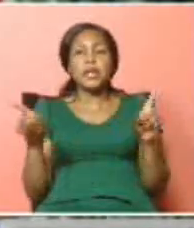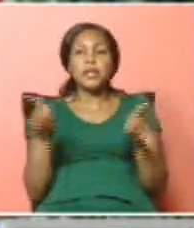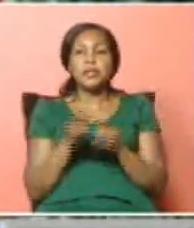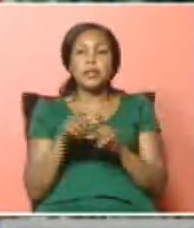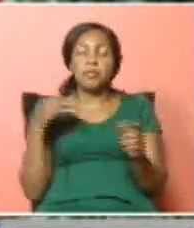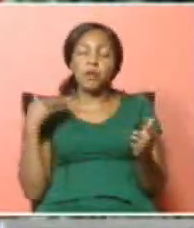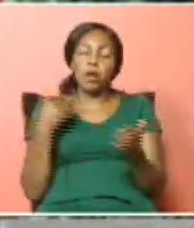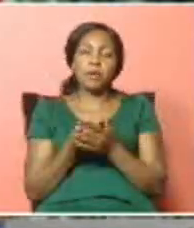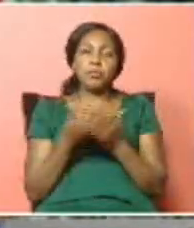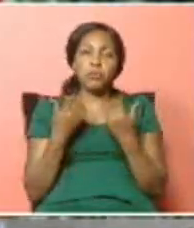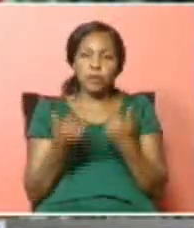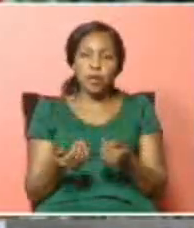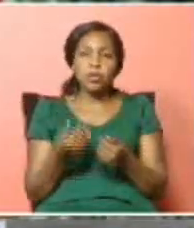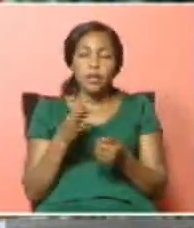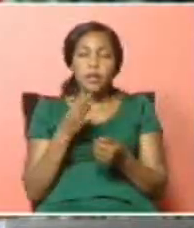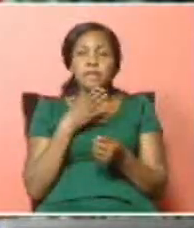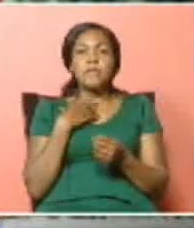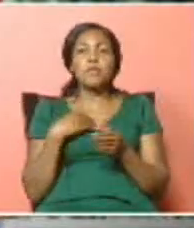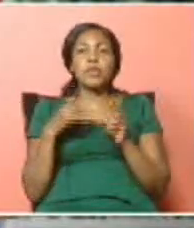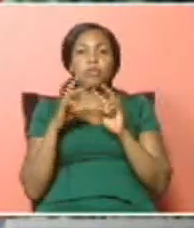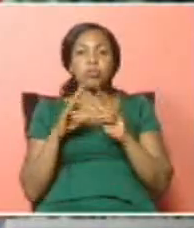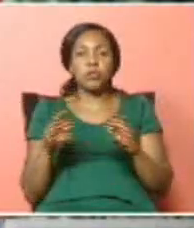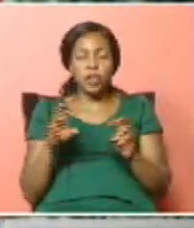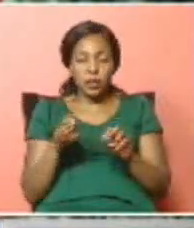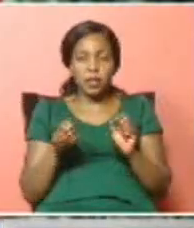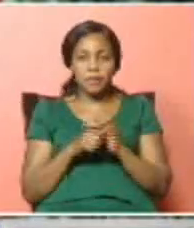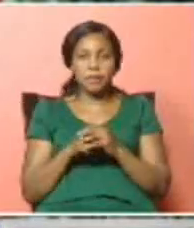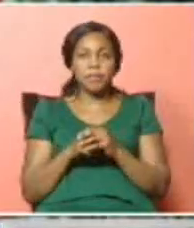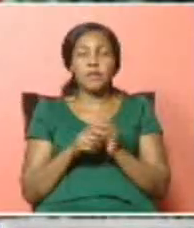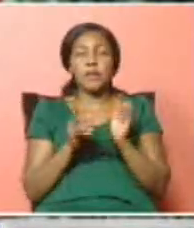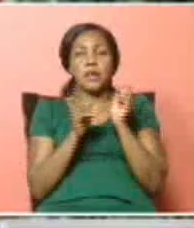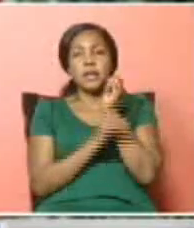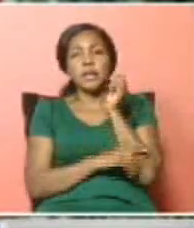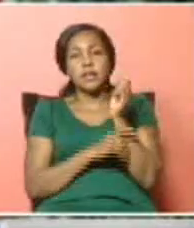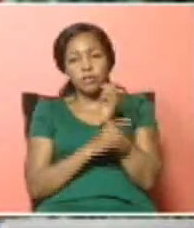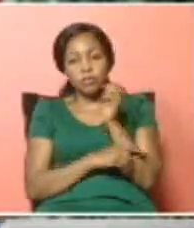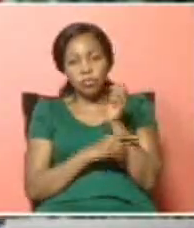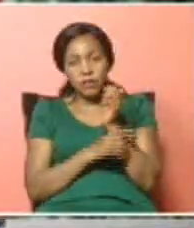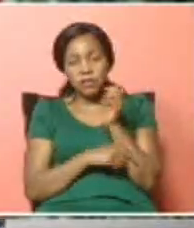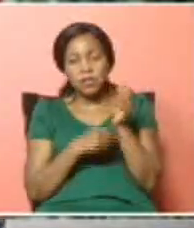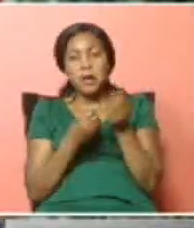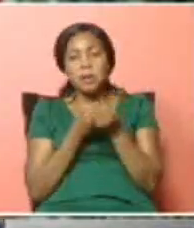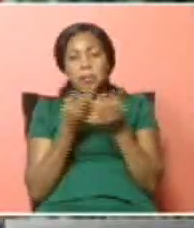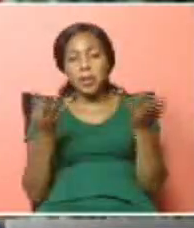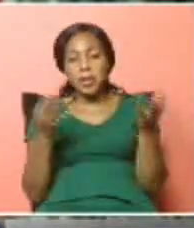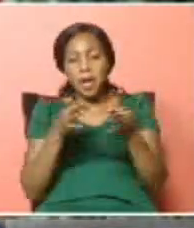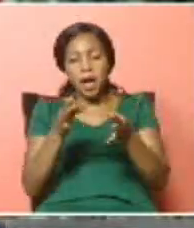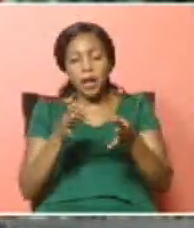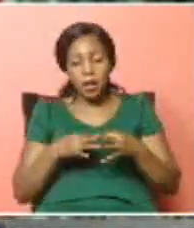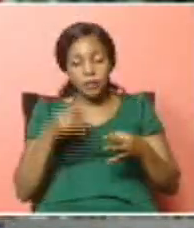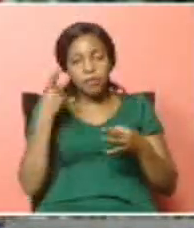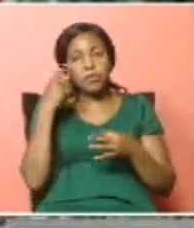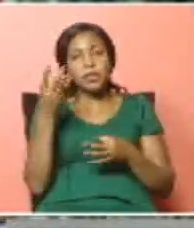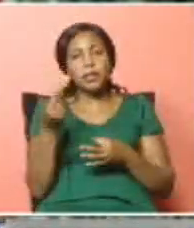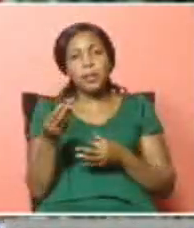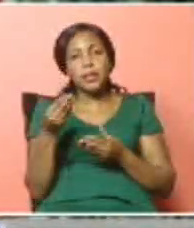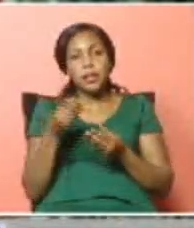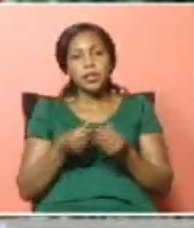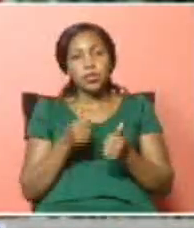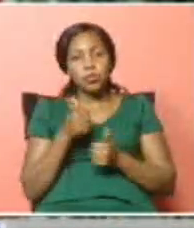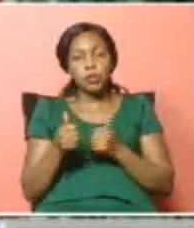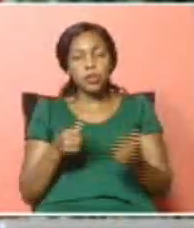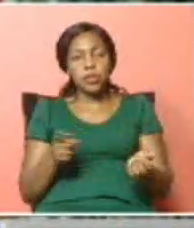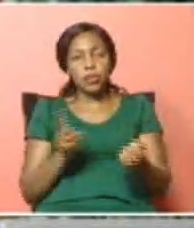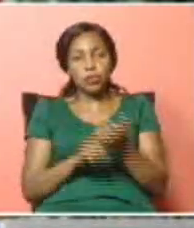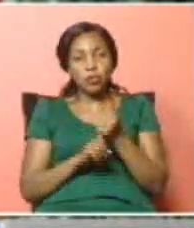now, if you want to check, districts or most entities have not accounted for the funds that they